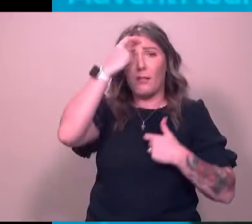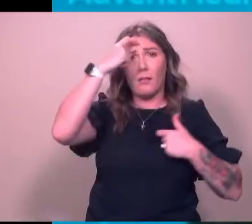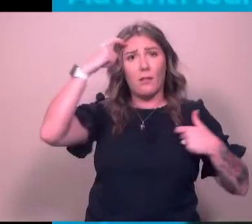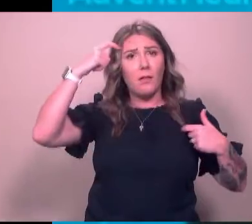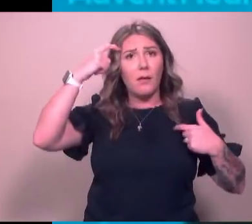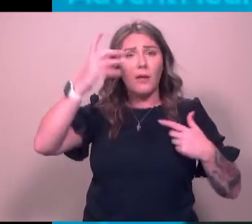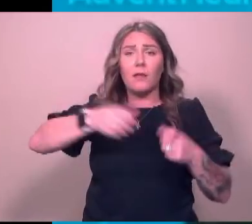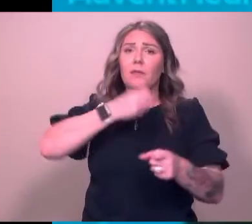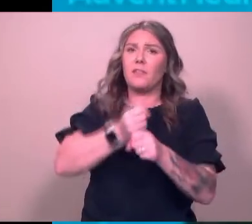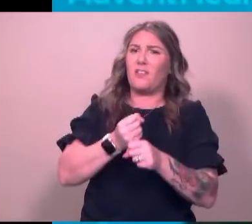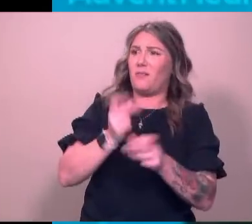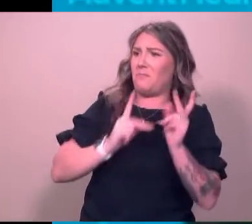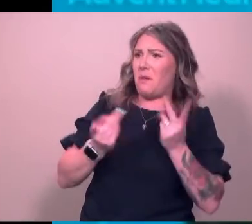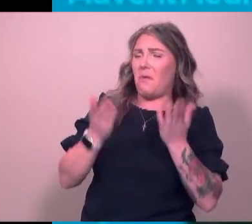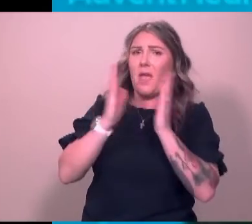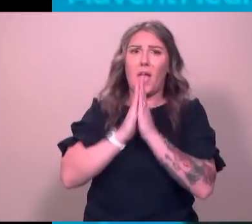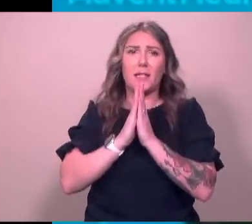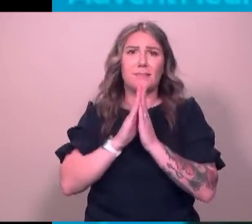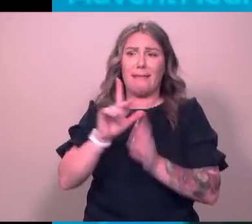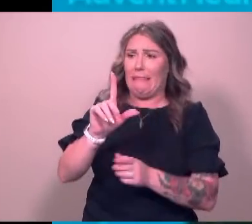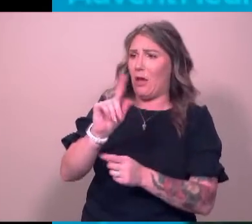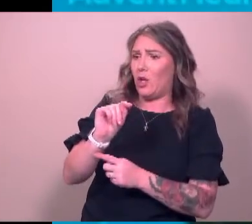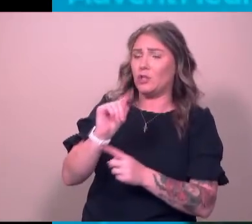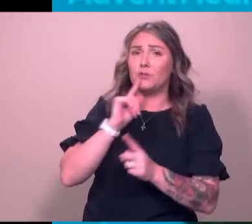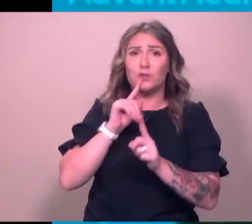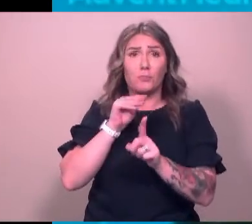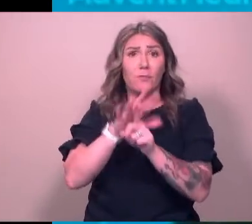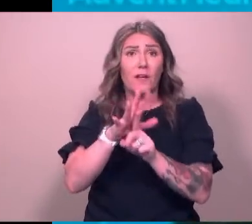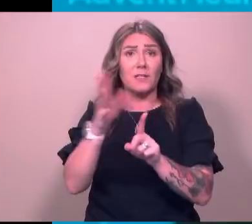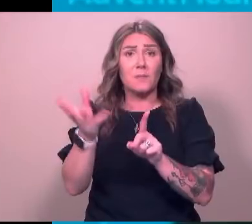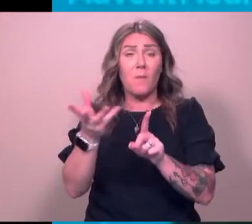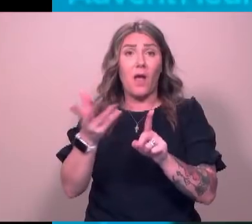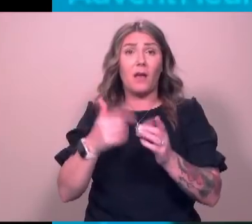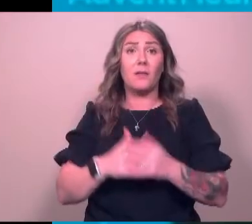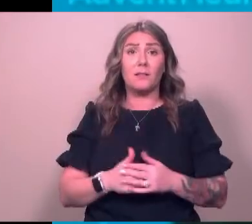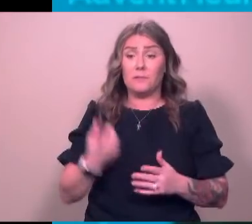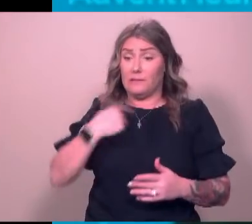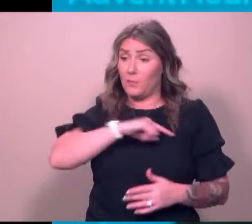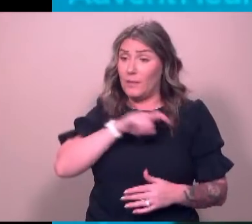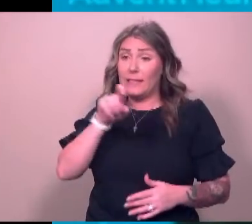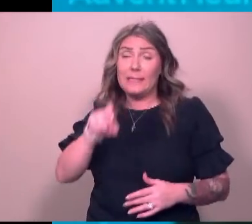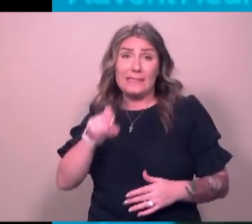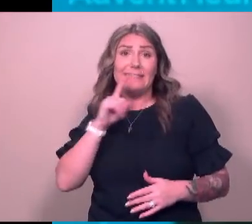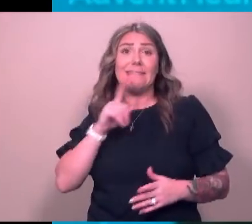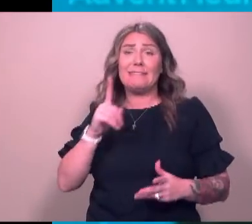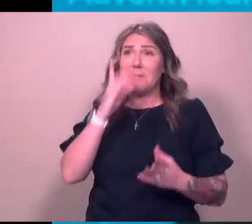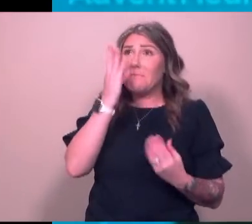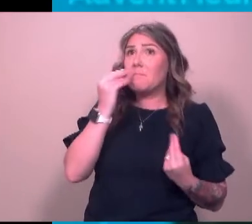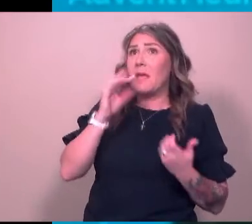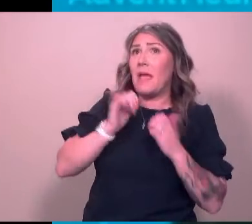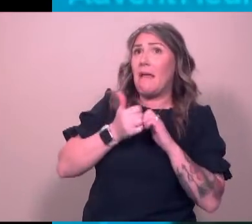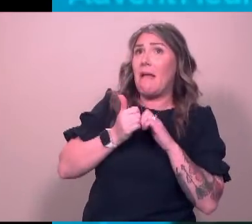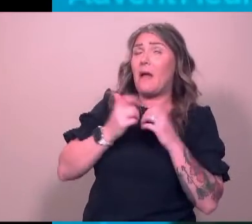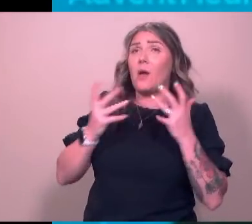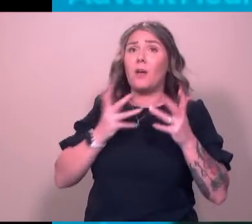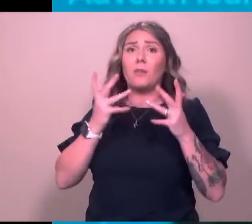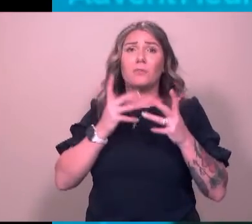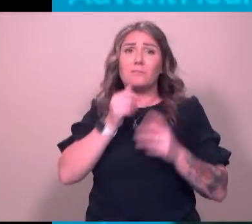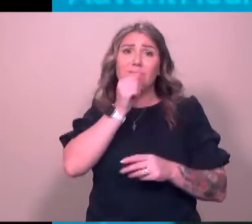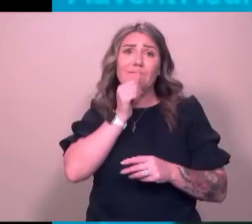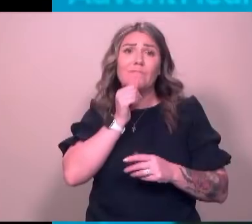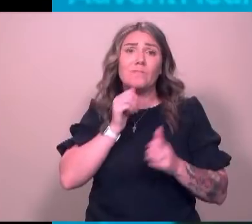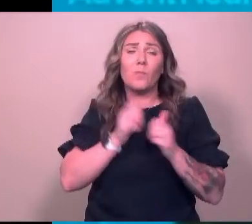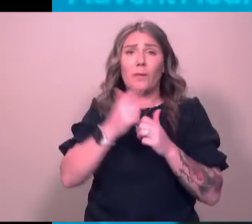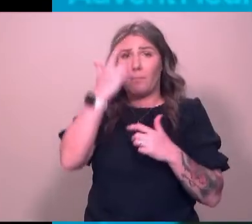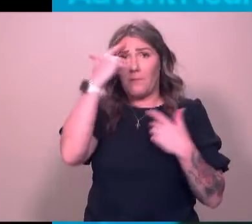was asking about the long-term effects. I think the long-term effects are we need to start to think about how we're going to deal with this mental